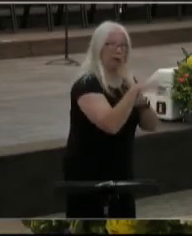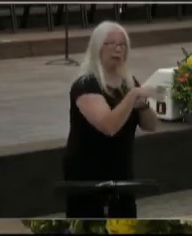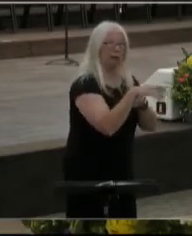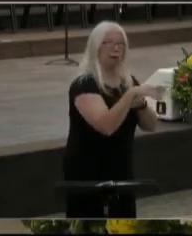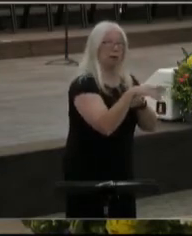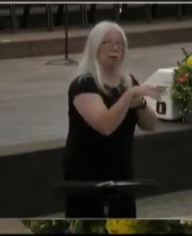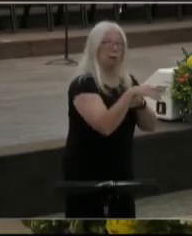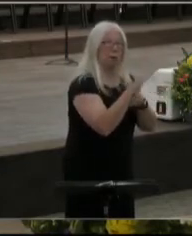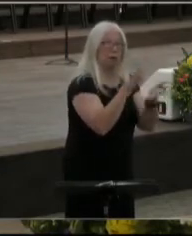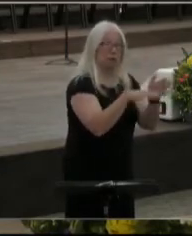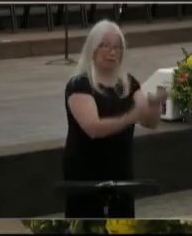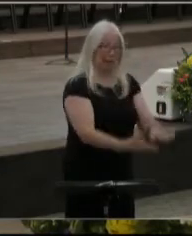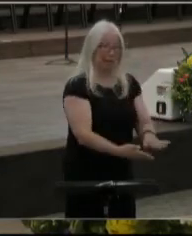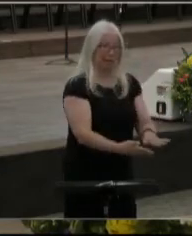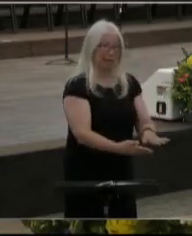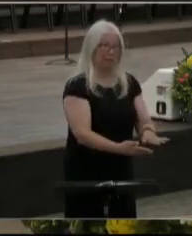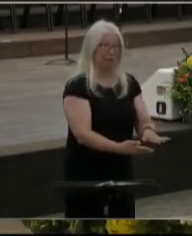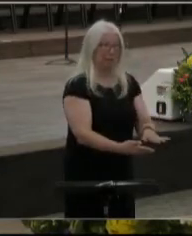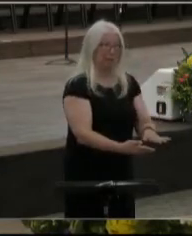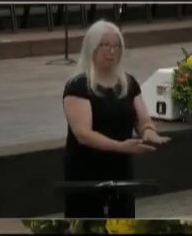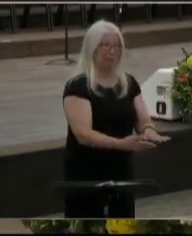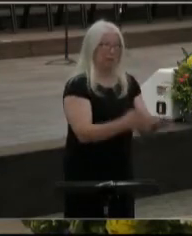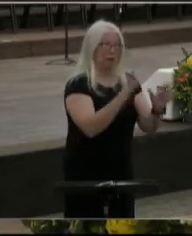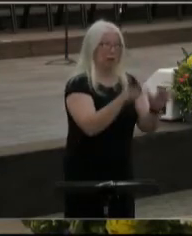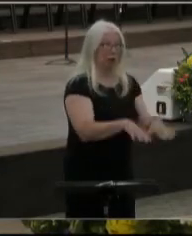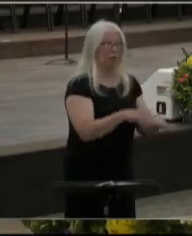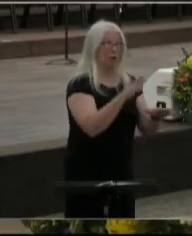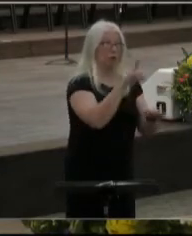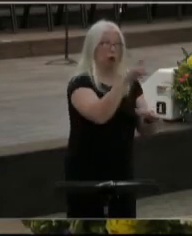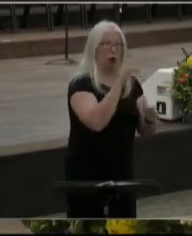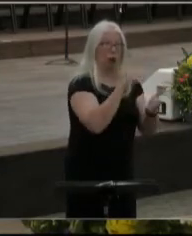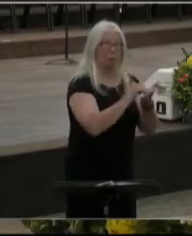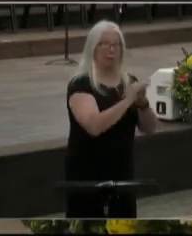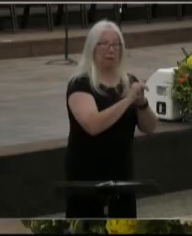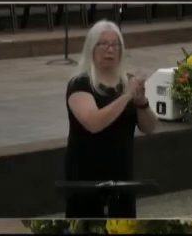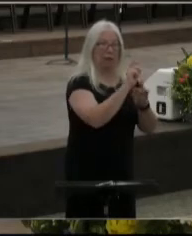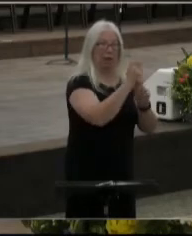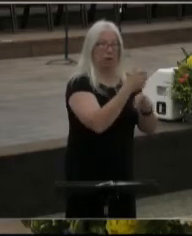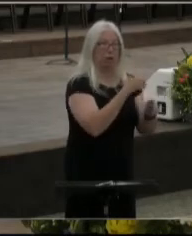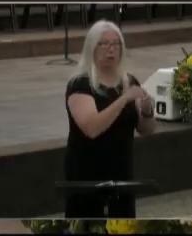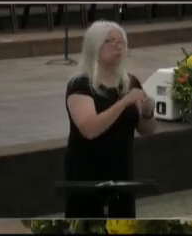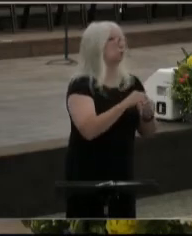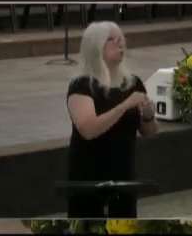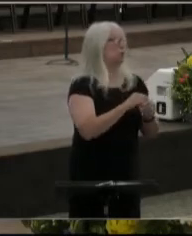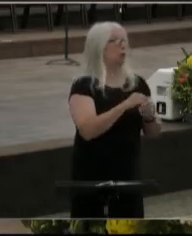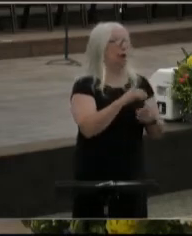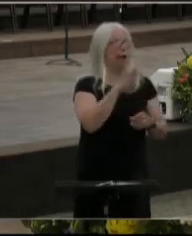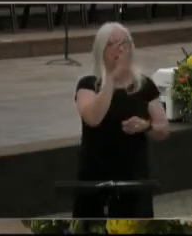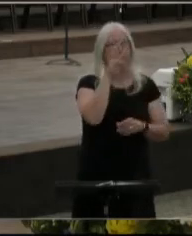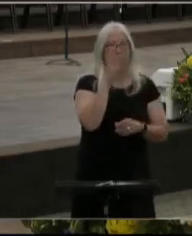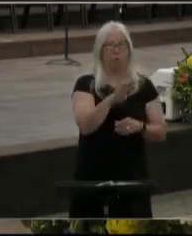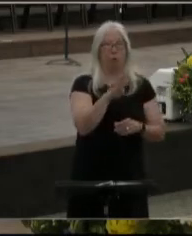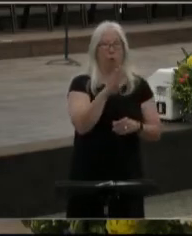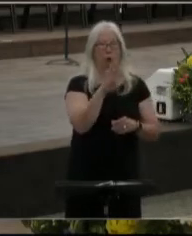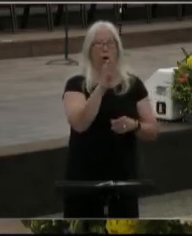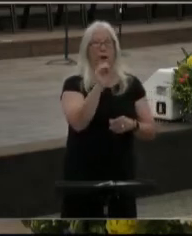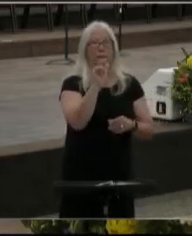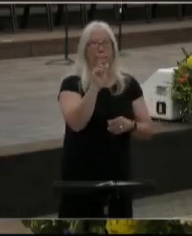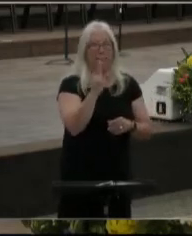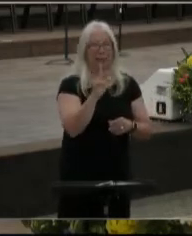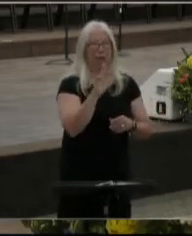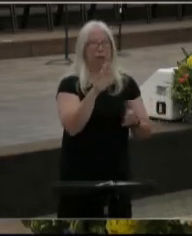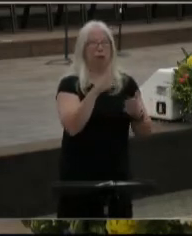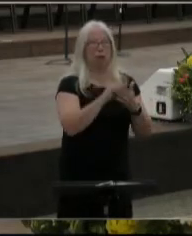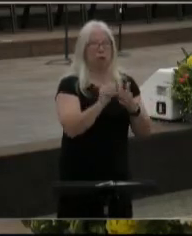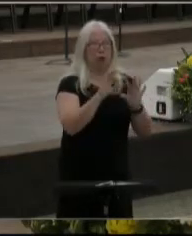misers. When she died, the equivalent of her $100 million had turned into a $4